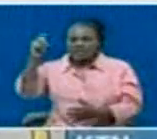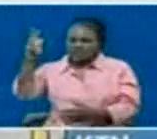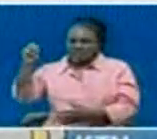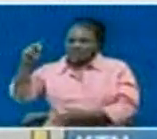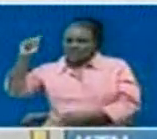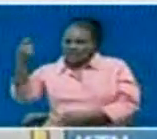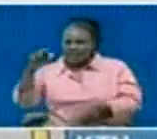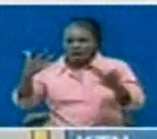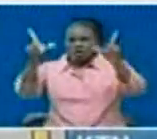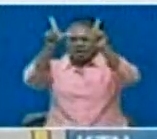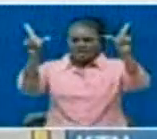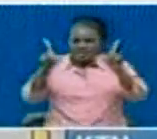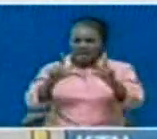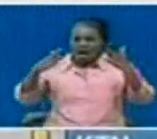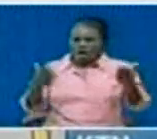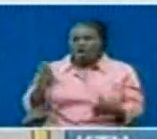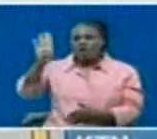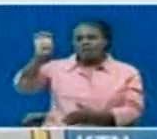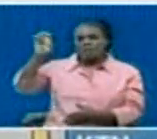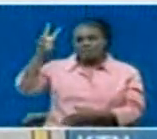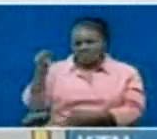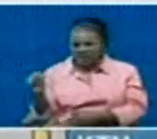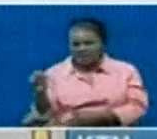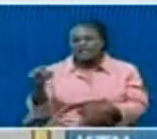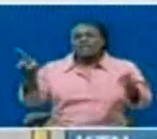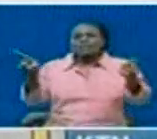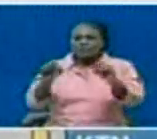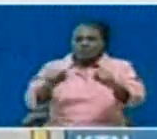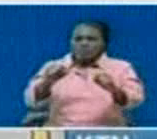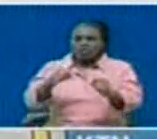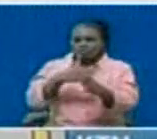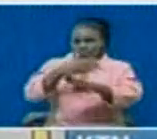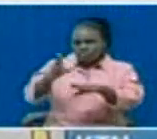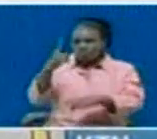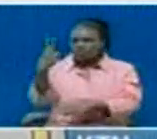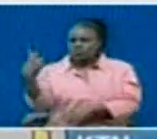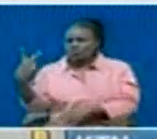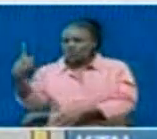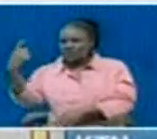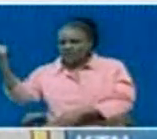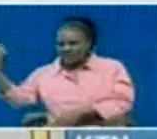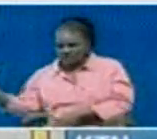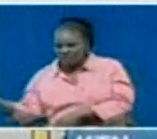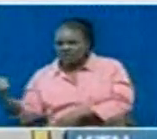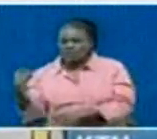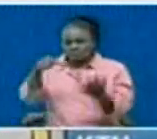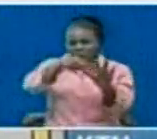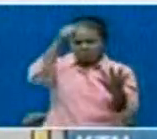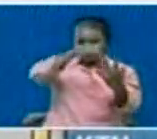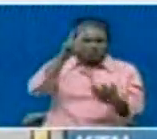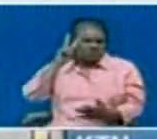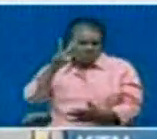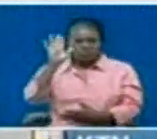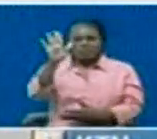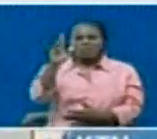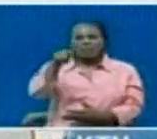Kenya, at Linda Ogutu, at Ben _ Kitili. You can also send a short message to the number 22155. Would love to sample some of your